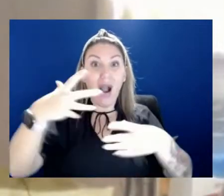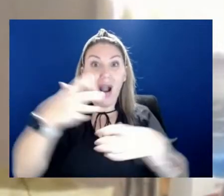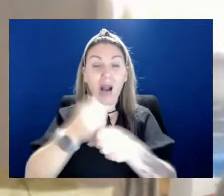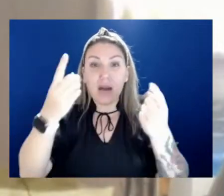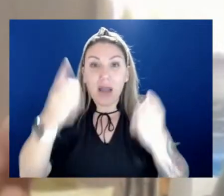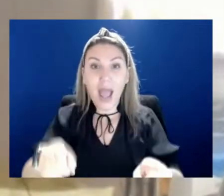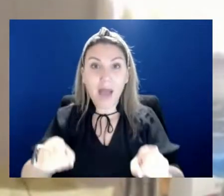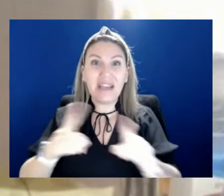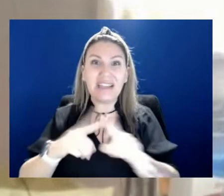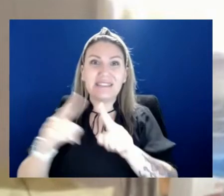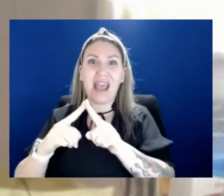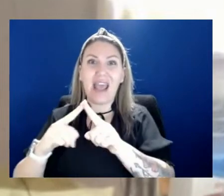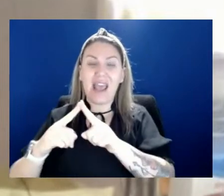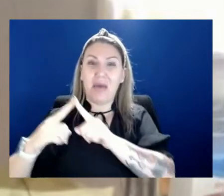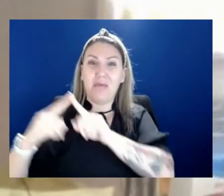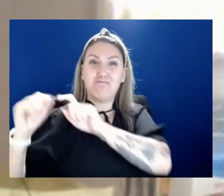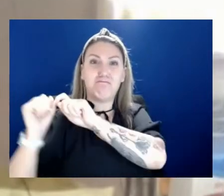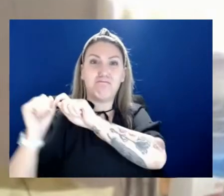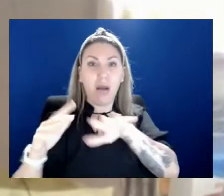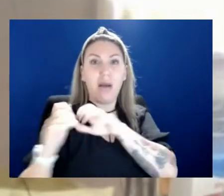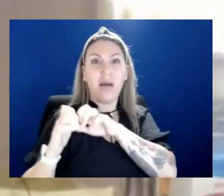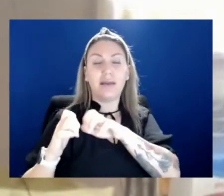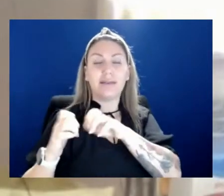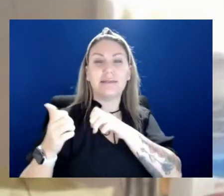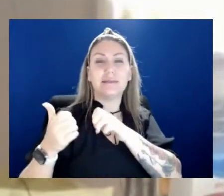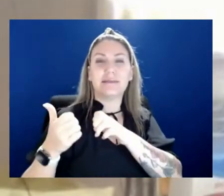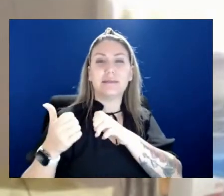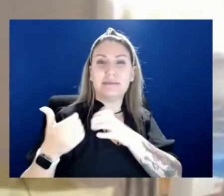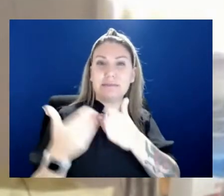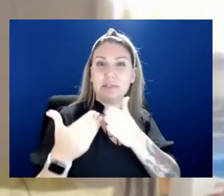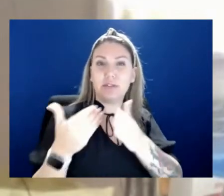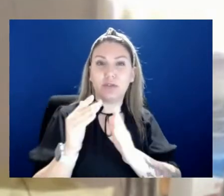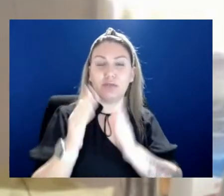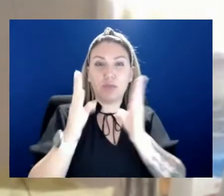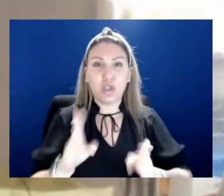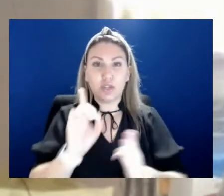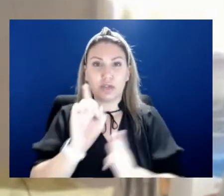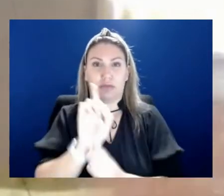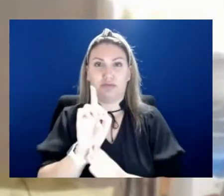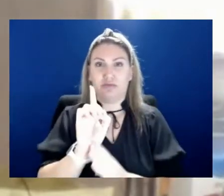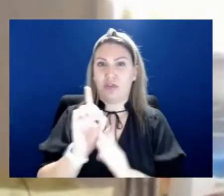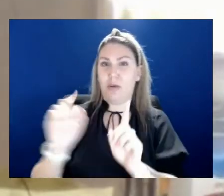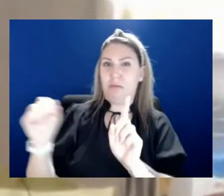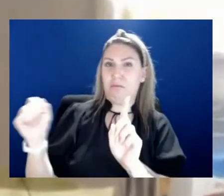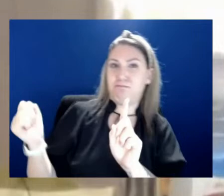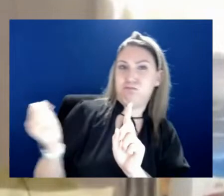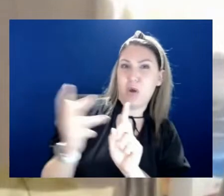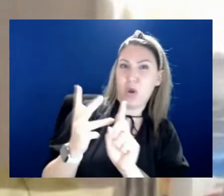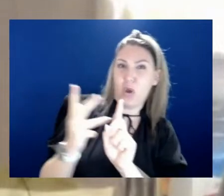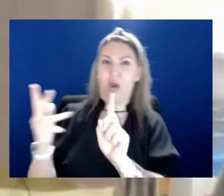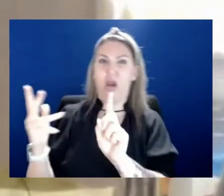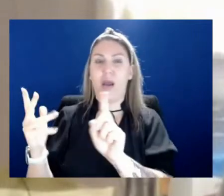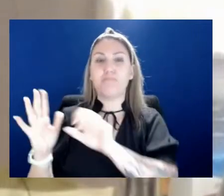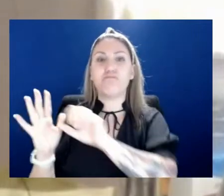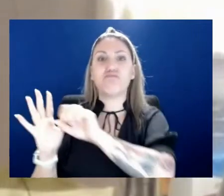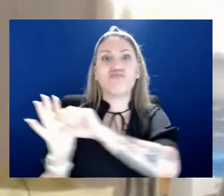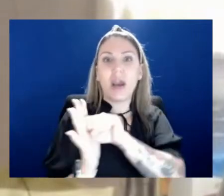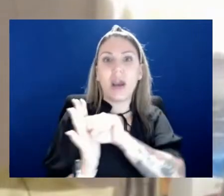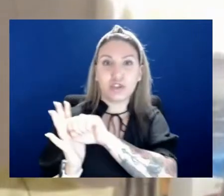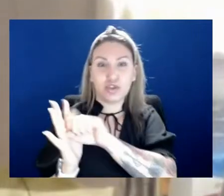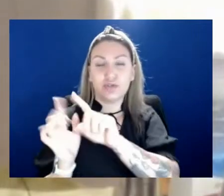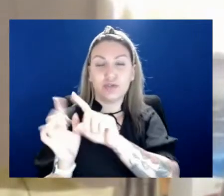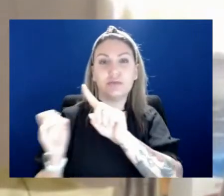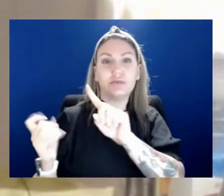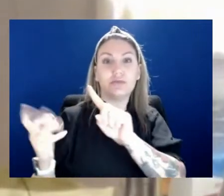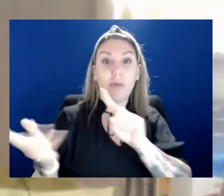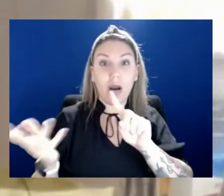near you, the first thing that you encounter is an overpressurization from